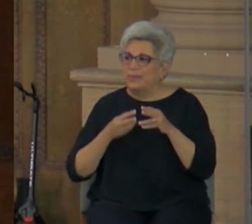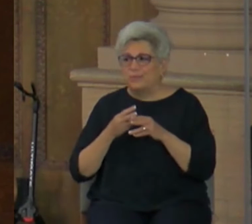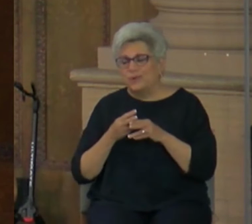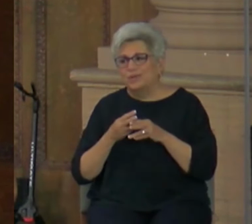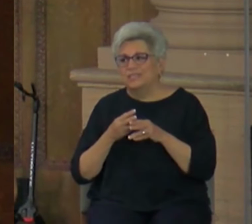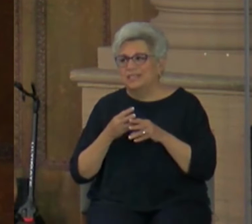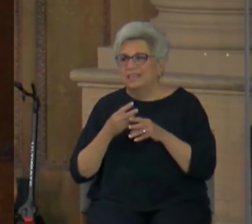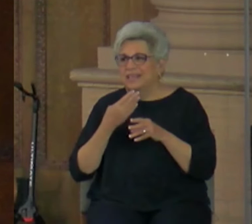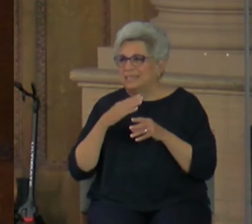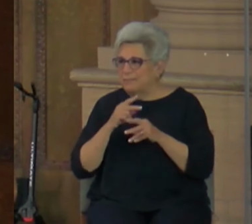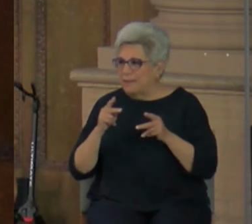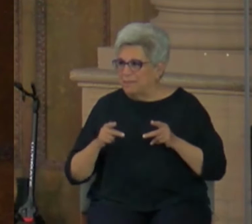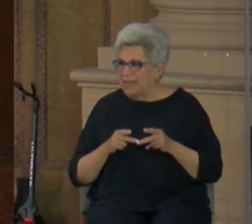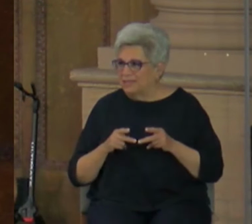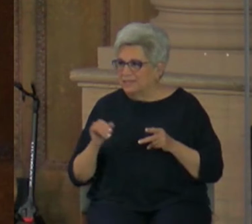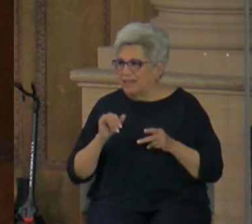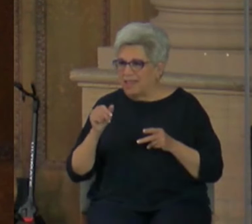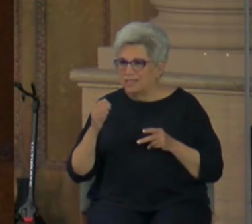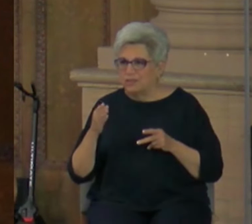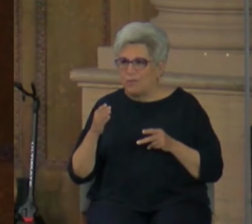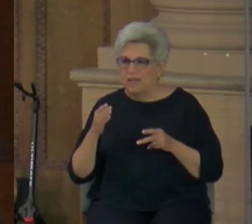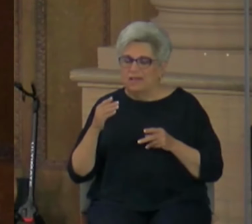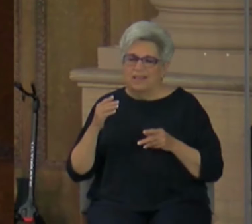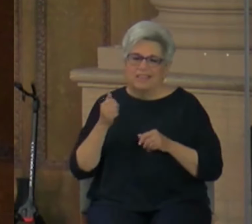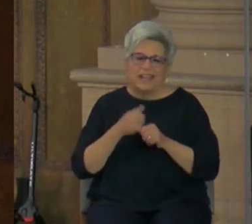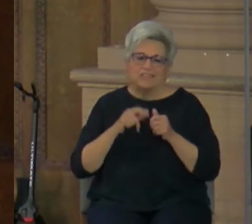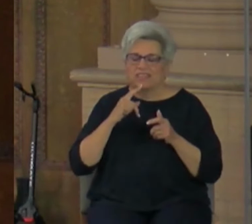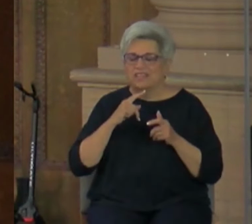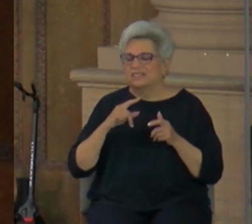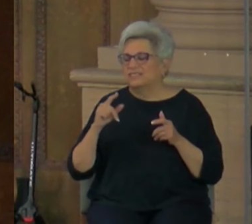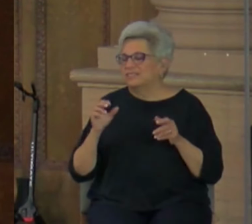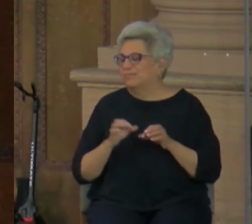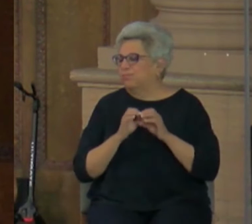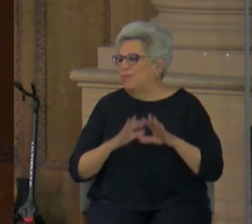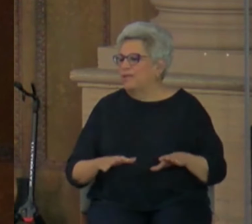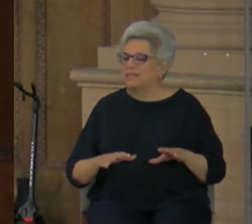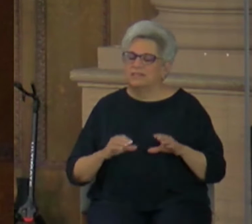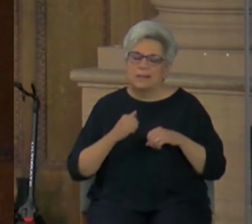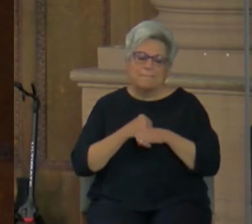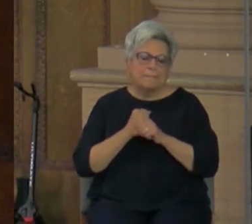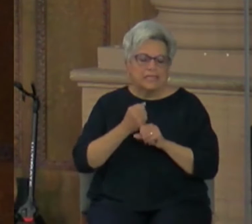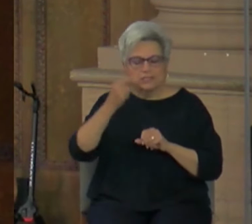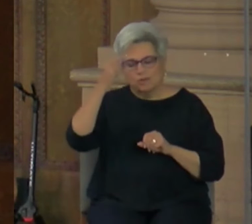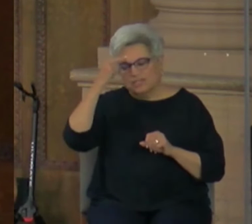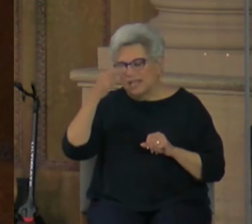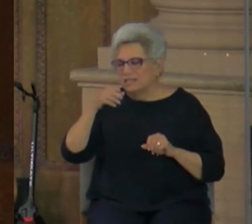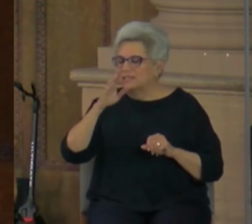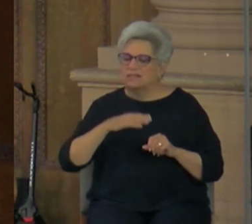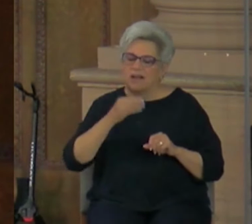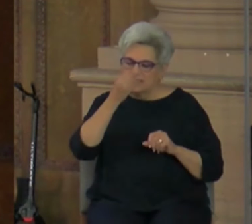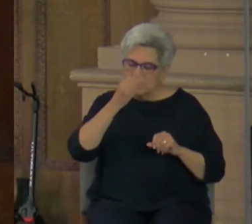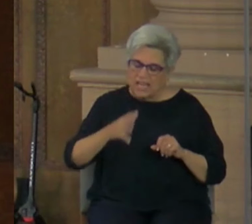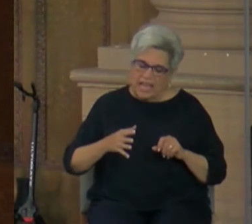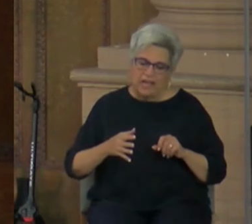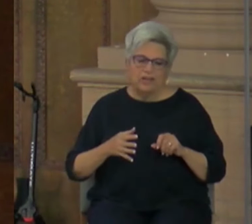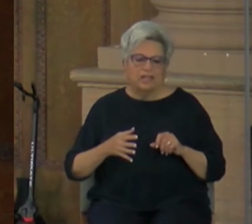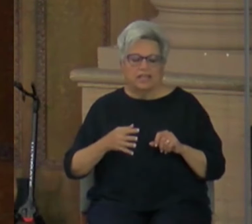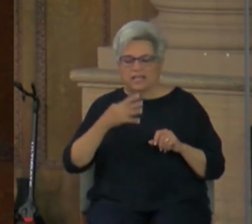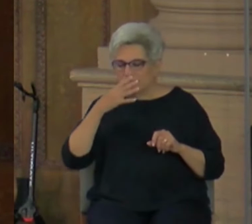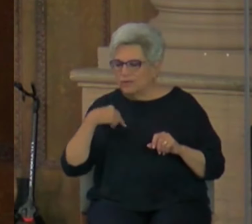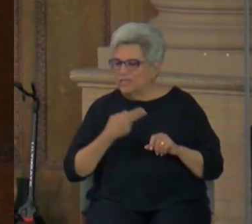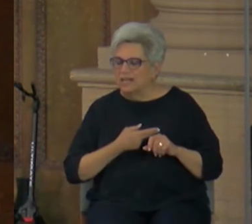that Job saw it. That the whole thing is just chaotic, it's a senseless mess, God is just arbitrary in the way that he runs this thing, it